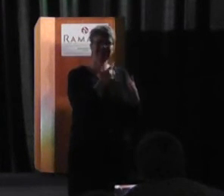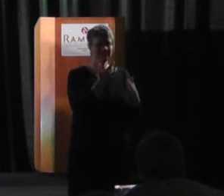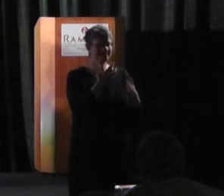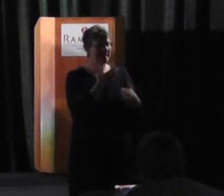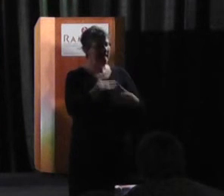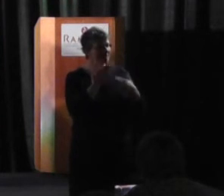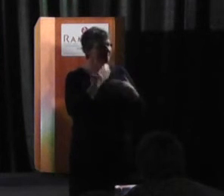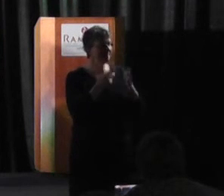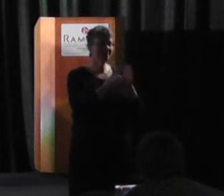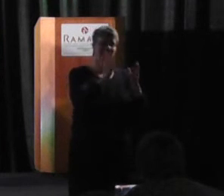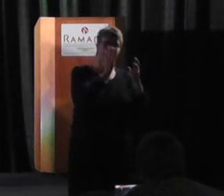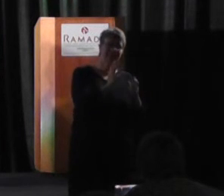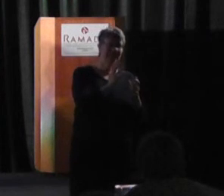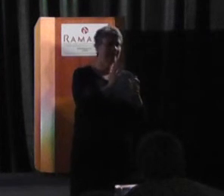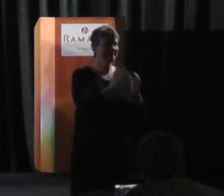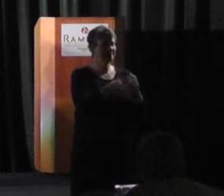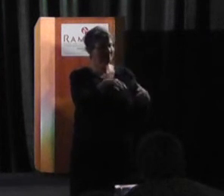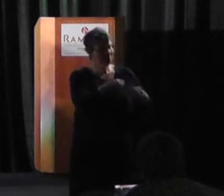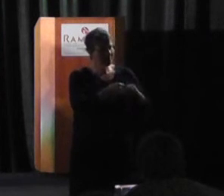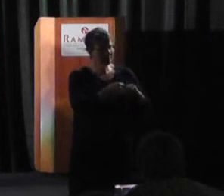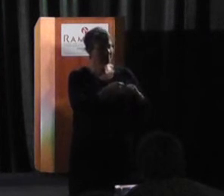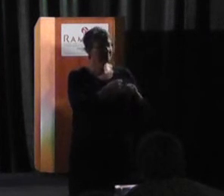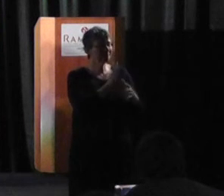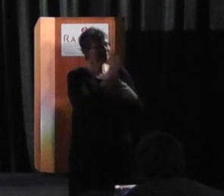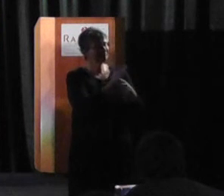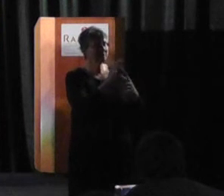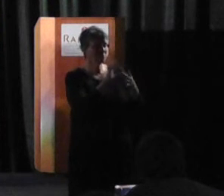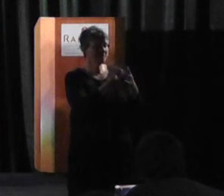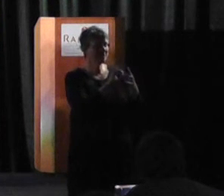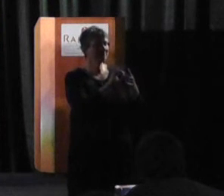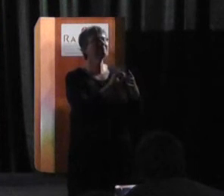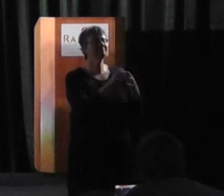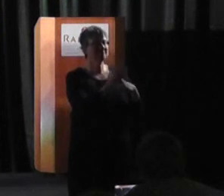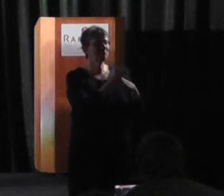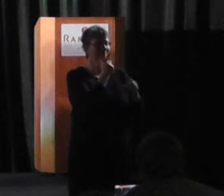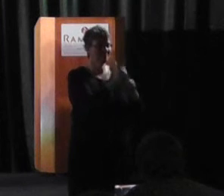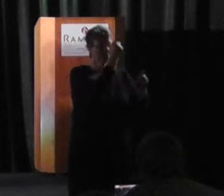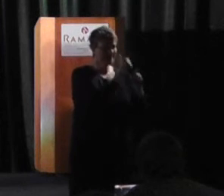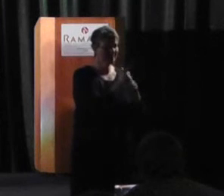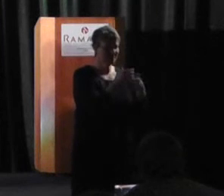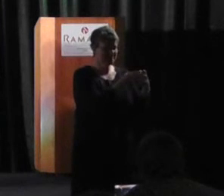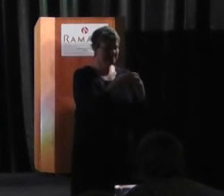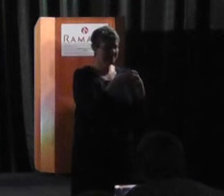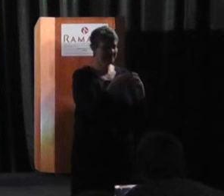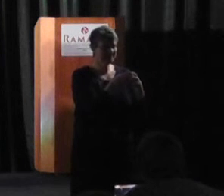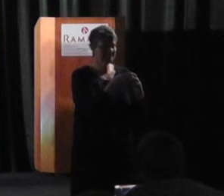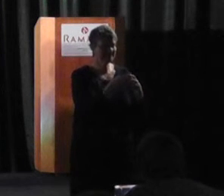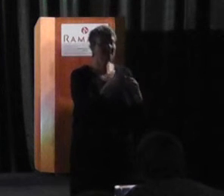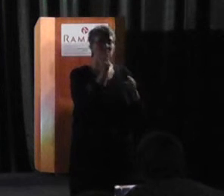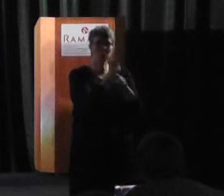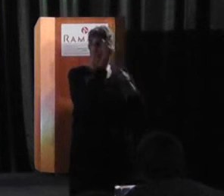sadder, and more fraught with woe than the relationships we have with our brothers and sisters. There's a power in the sibling